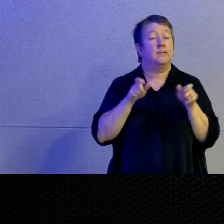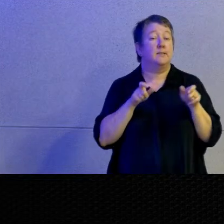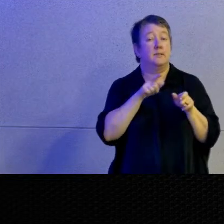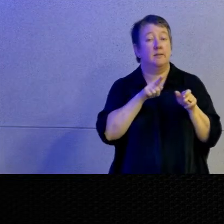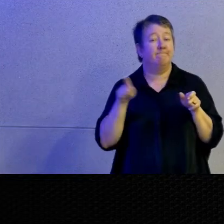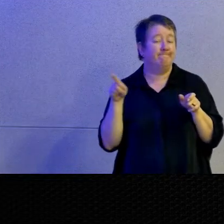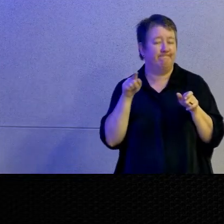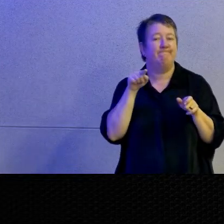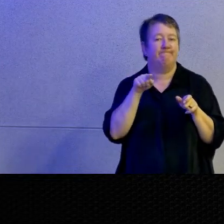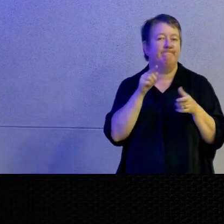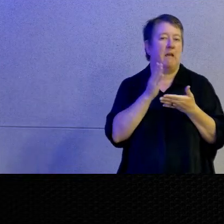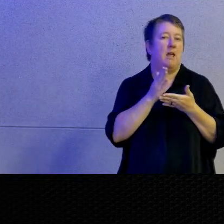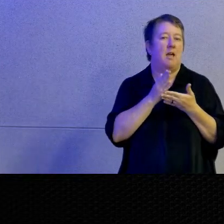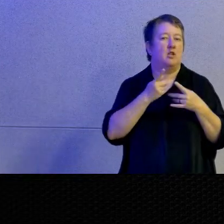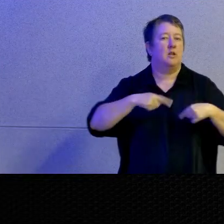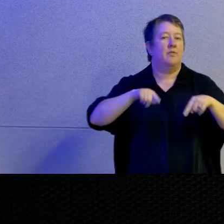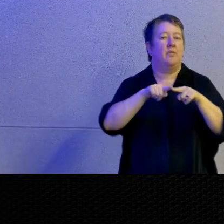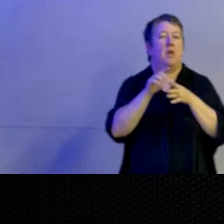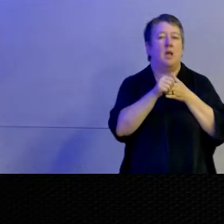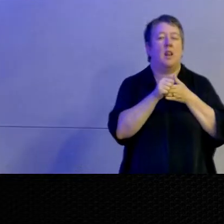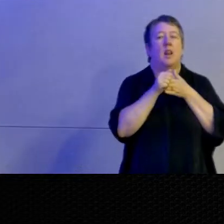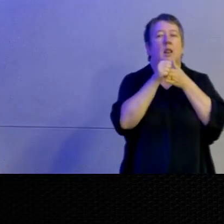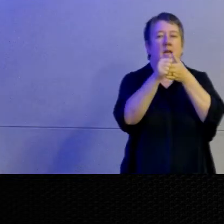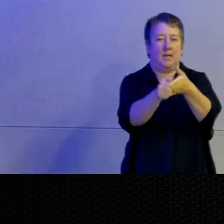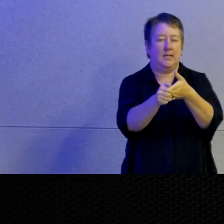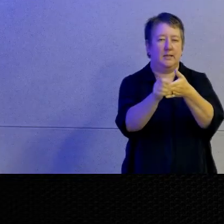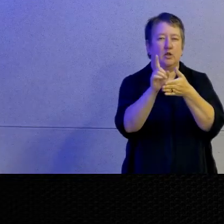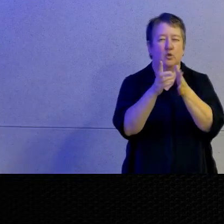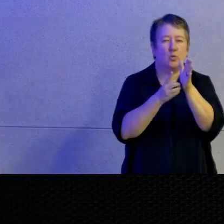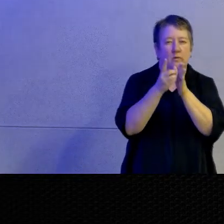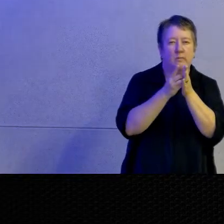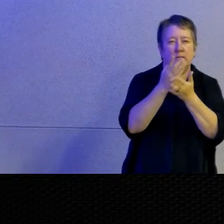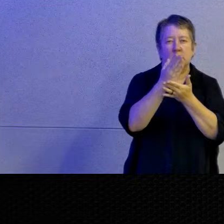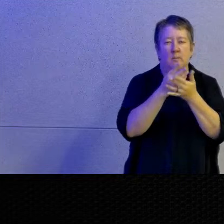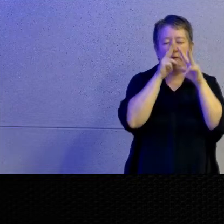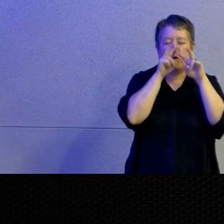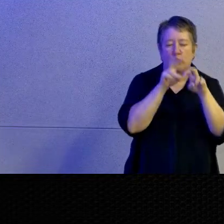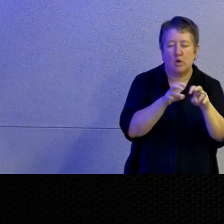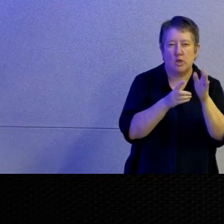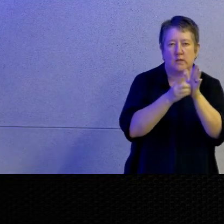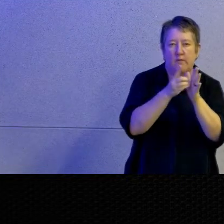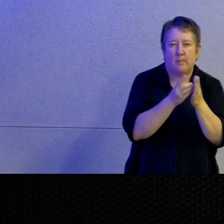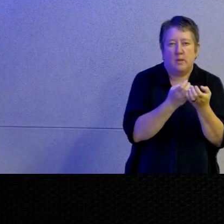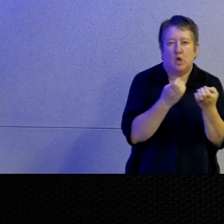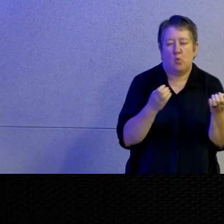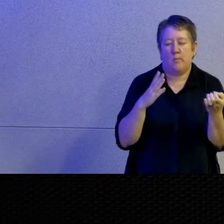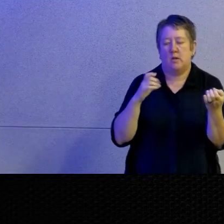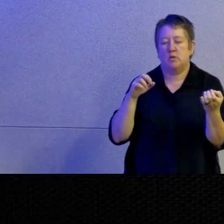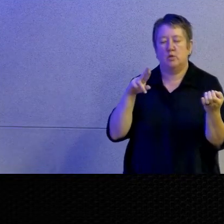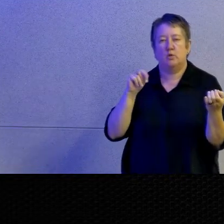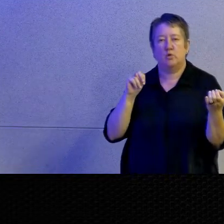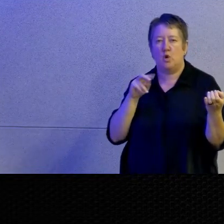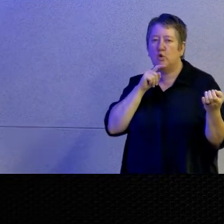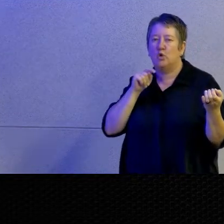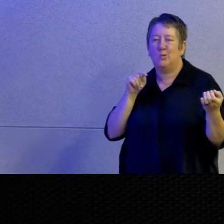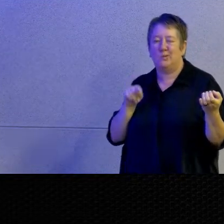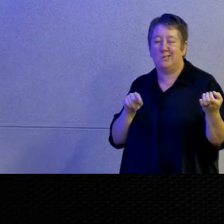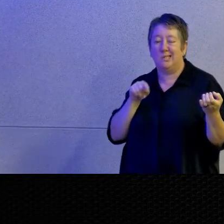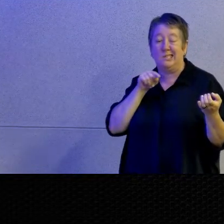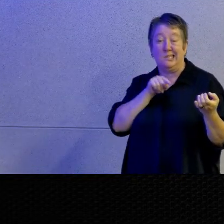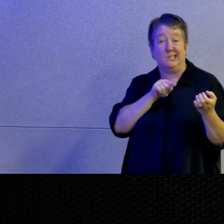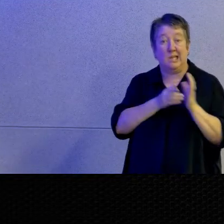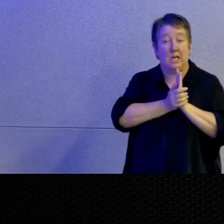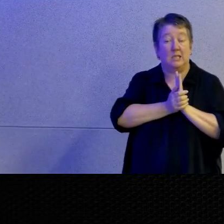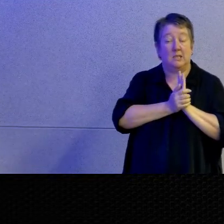leading in developing some of the R&D equipment that are used at CERN. And these skills is going to be